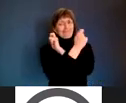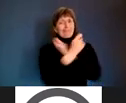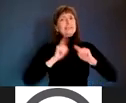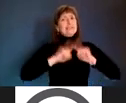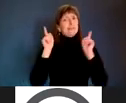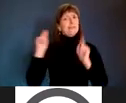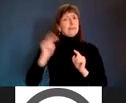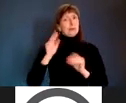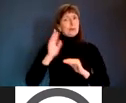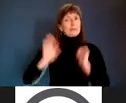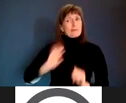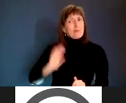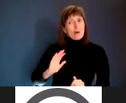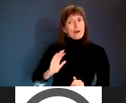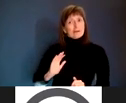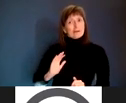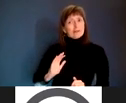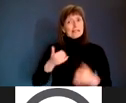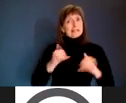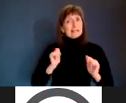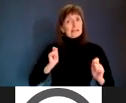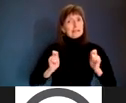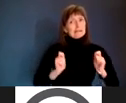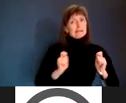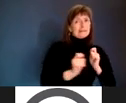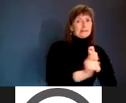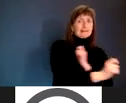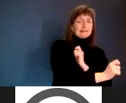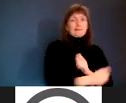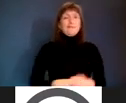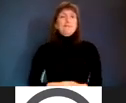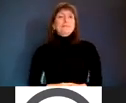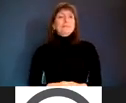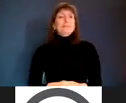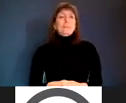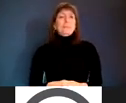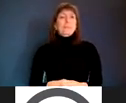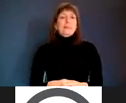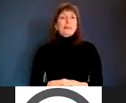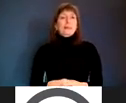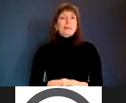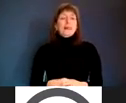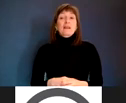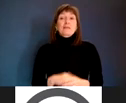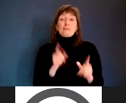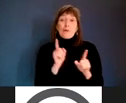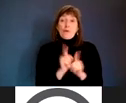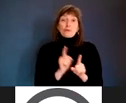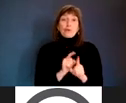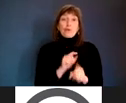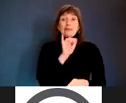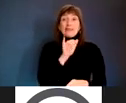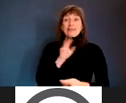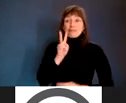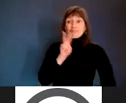of evolving across different areas and professions. In line with that, the capacity assessments under adult protection are also